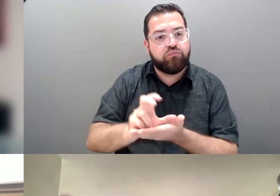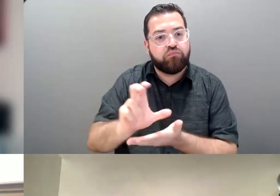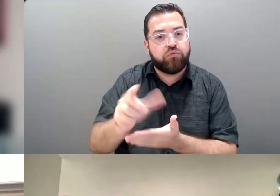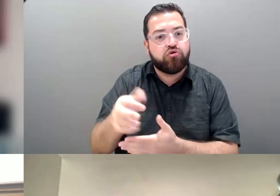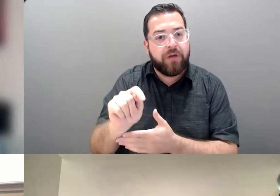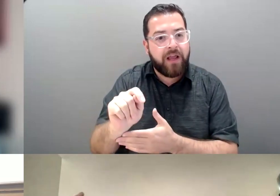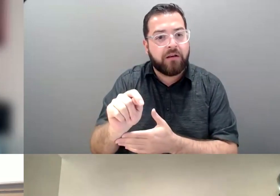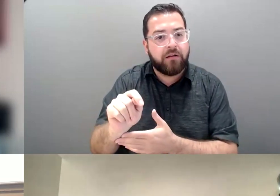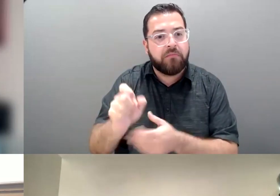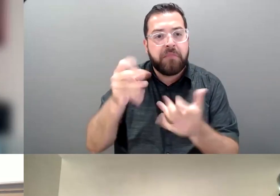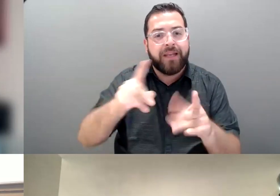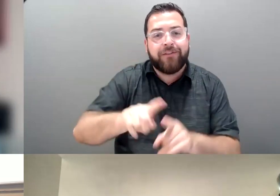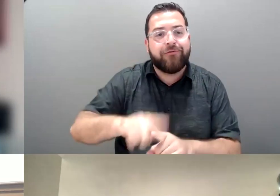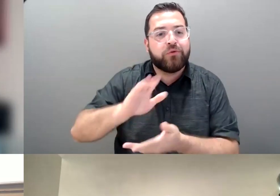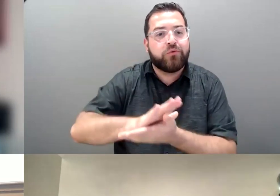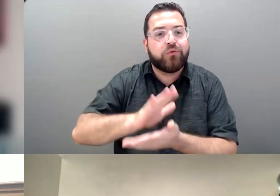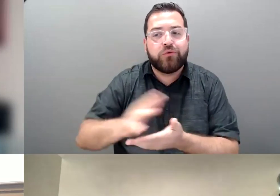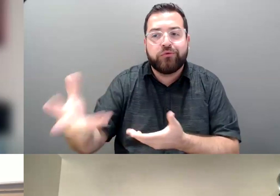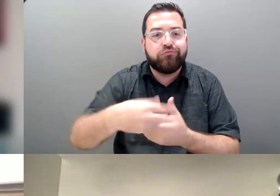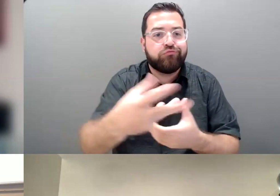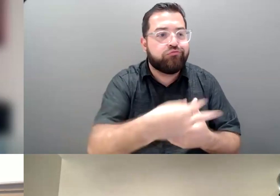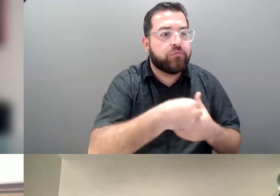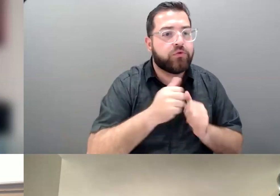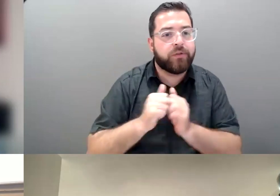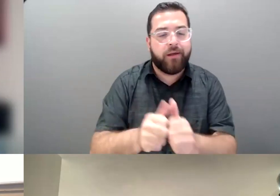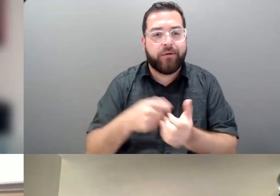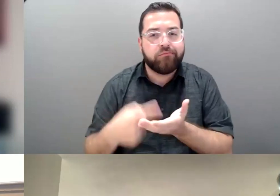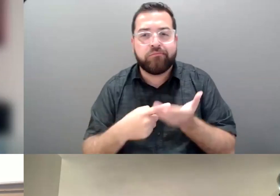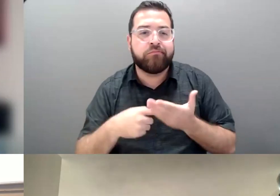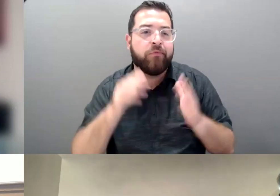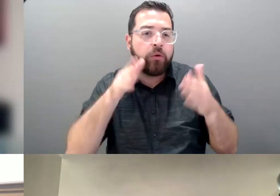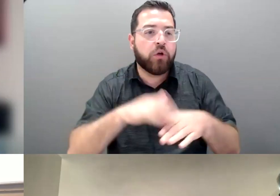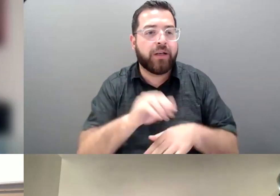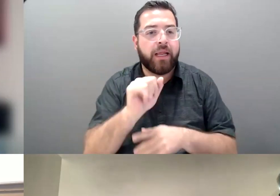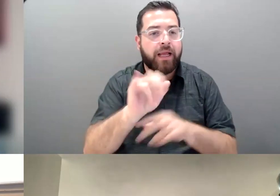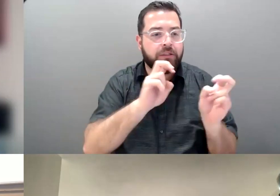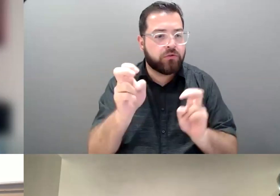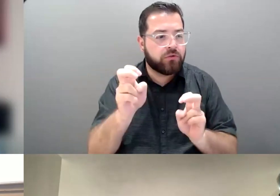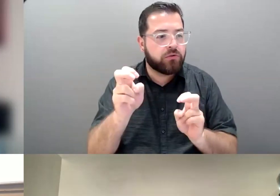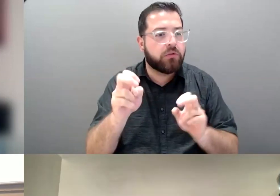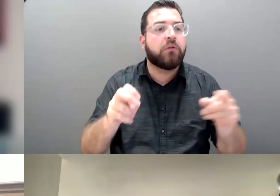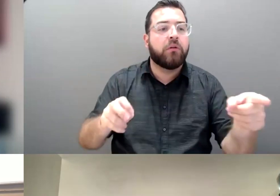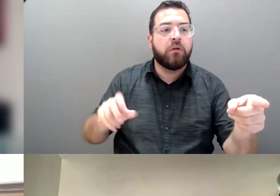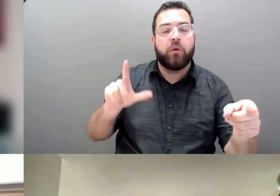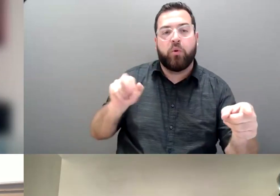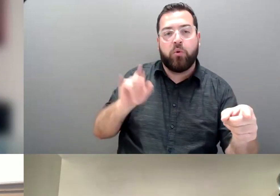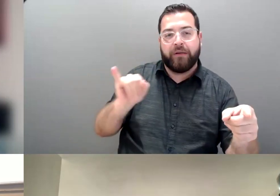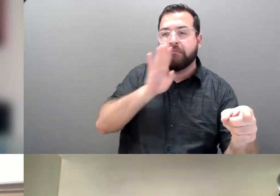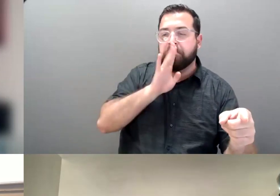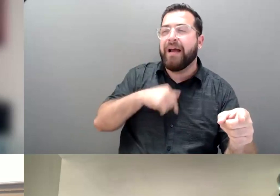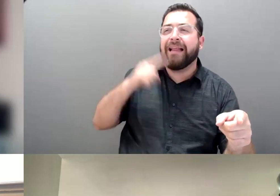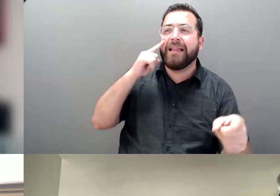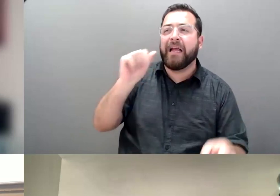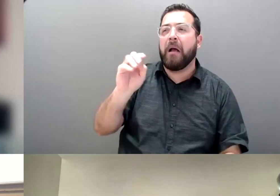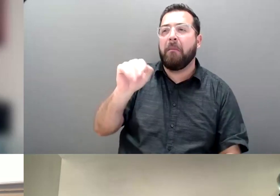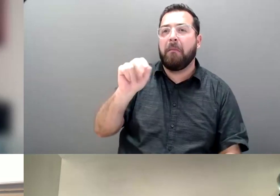consortiums of a bunch of schools are working together on AI issues. I think Amanda Tainter, who I think you maybe know,